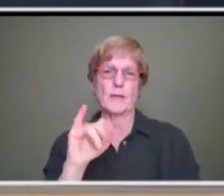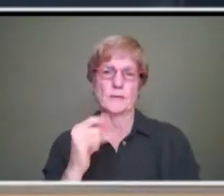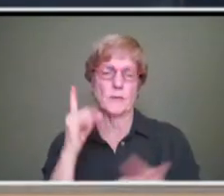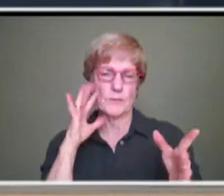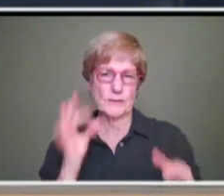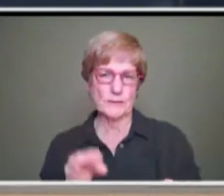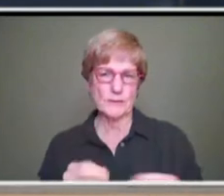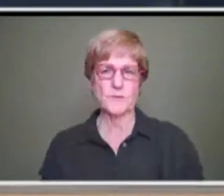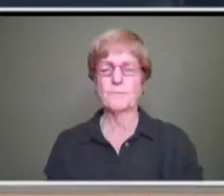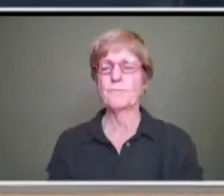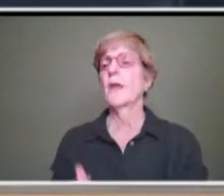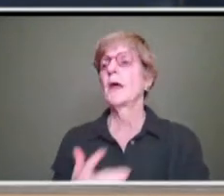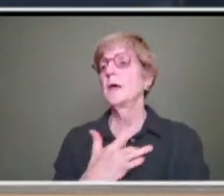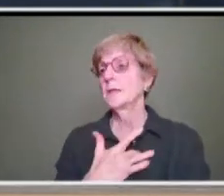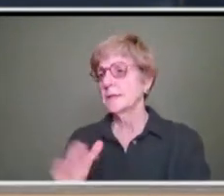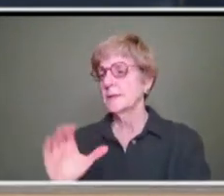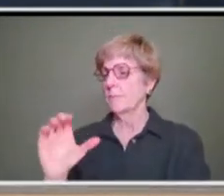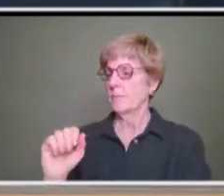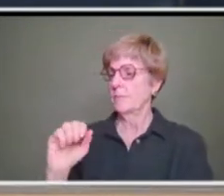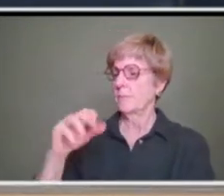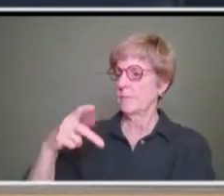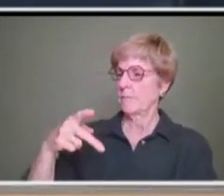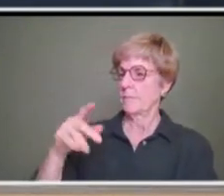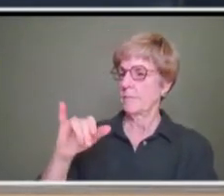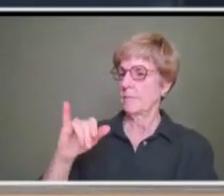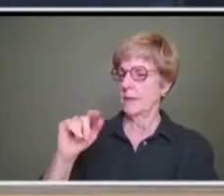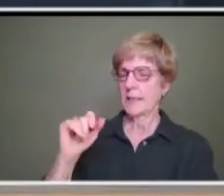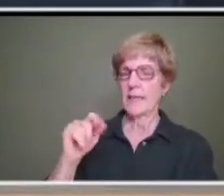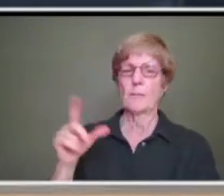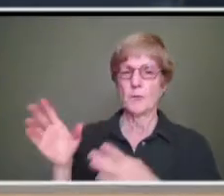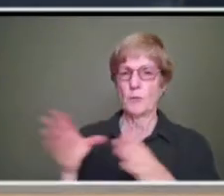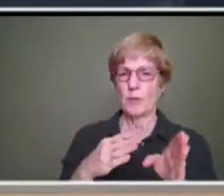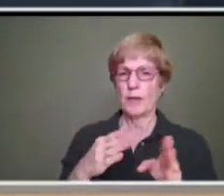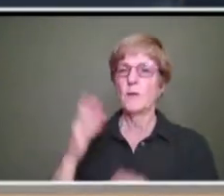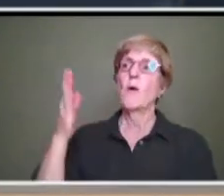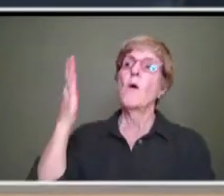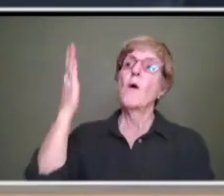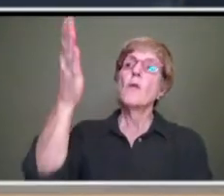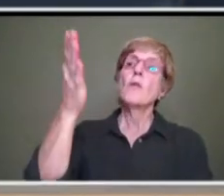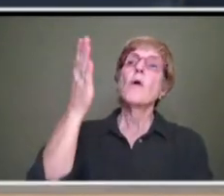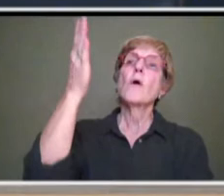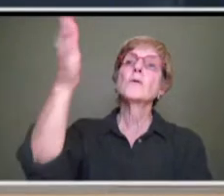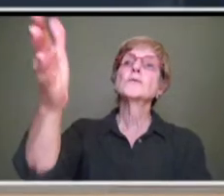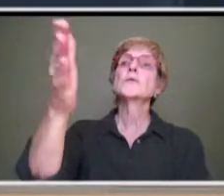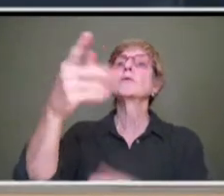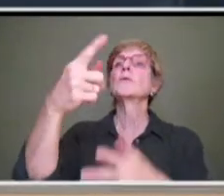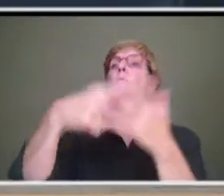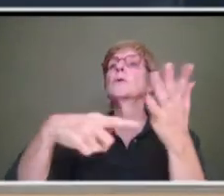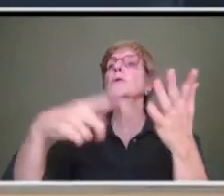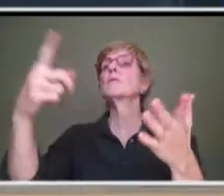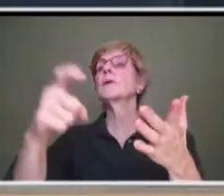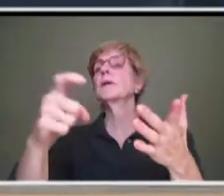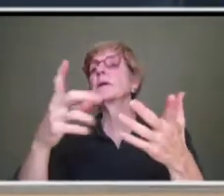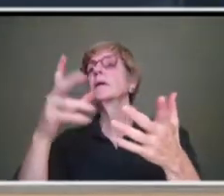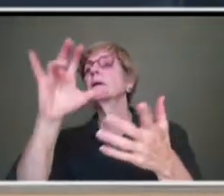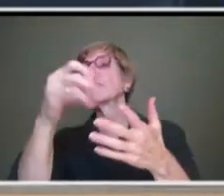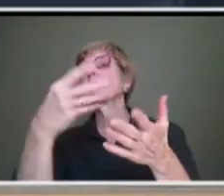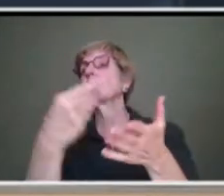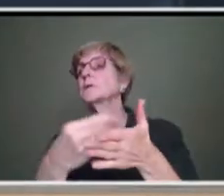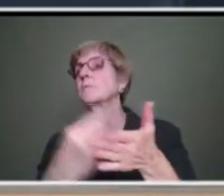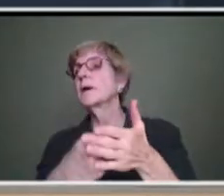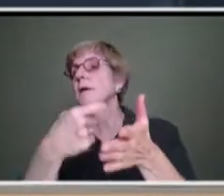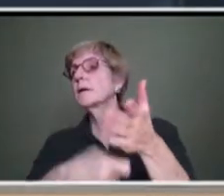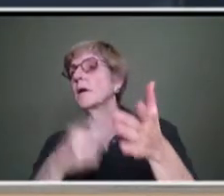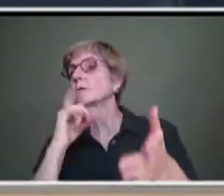typically Capital planning projects will look at long long-term Horizons and so this types of information would be included when